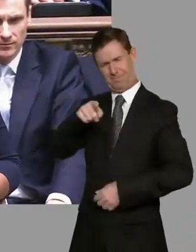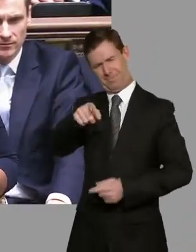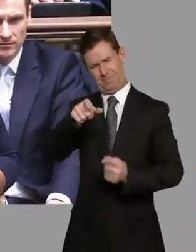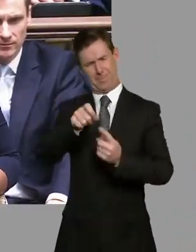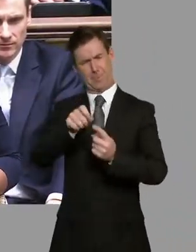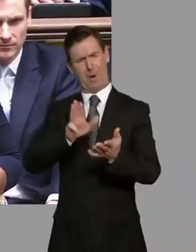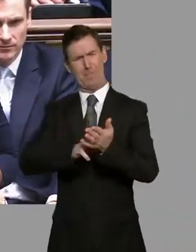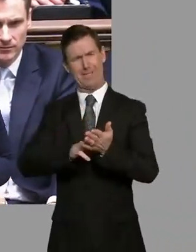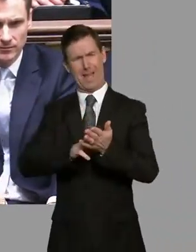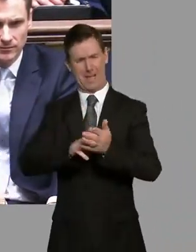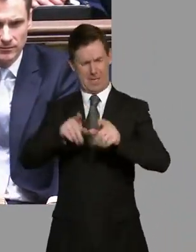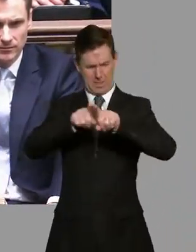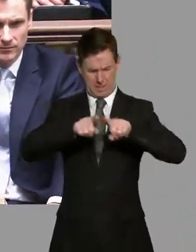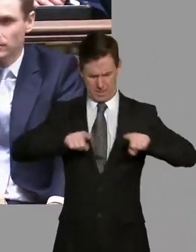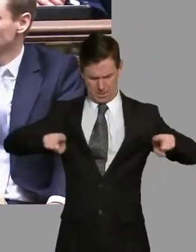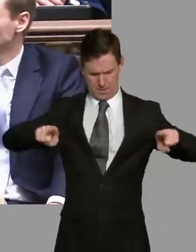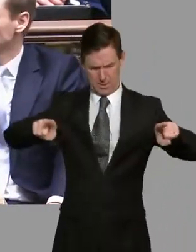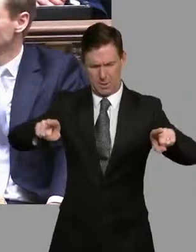of a